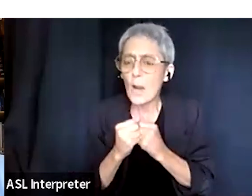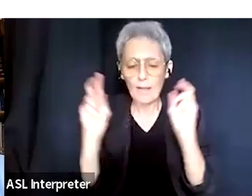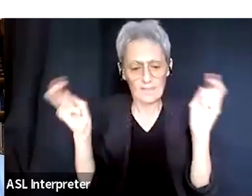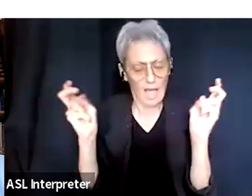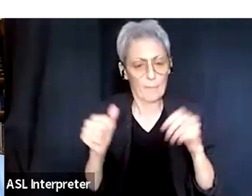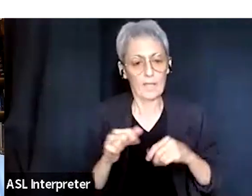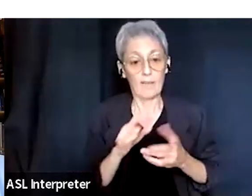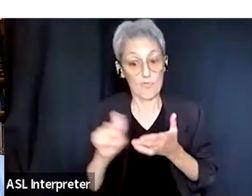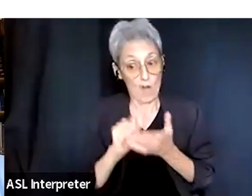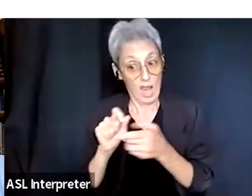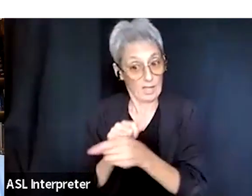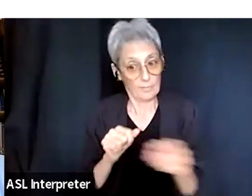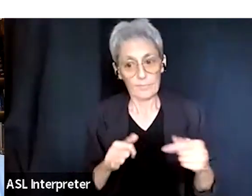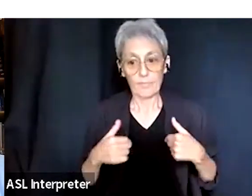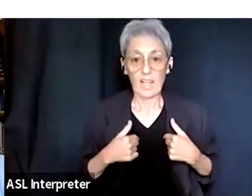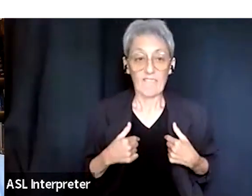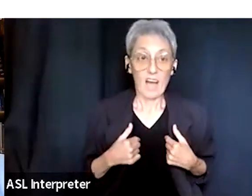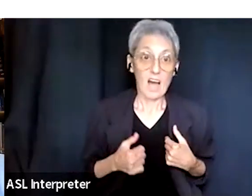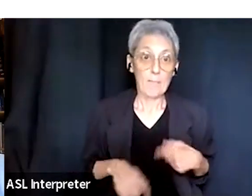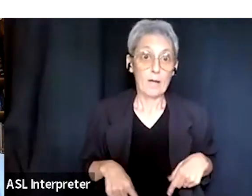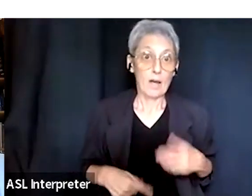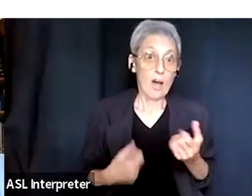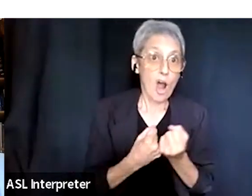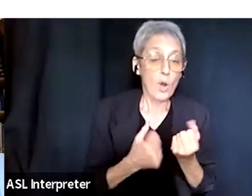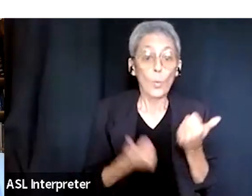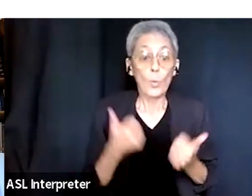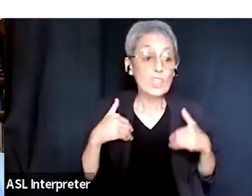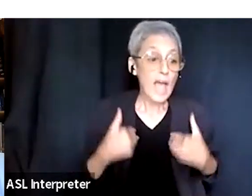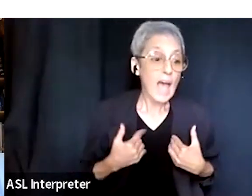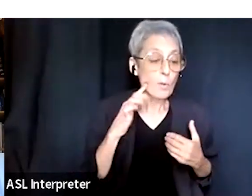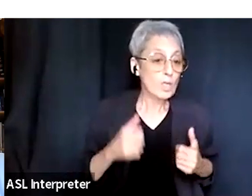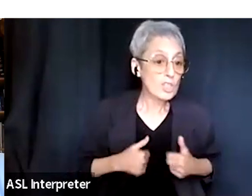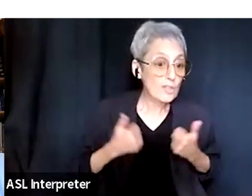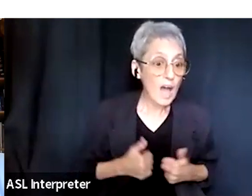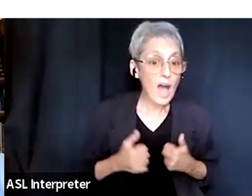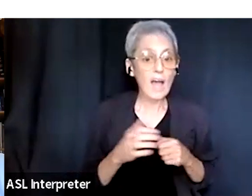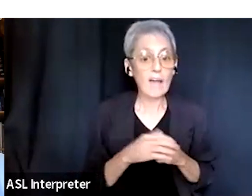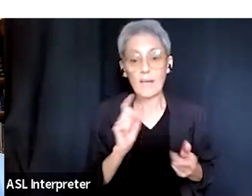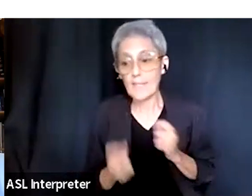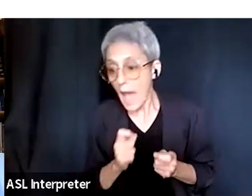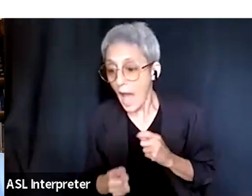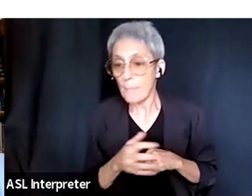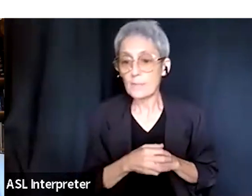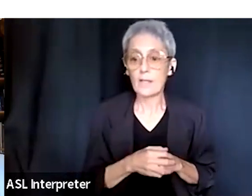whether I'm arguing about which animal is going to survive and adapt,